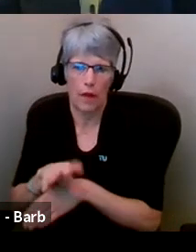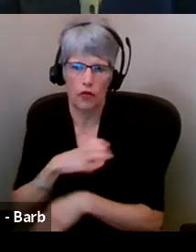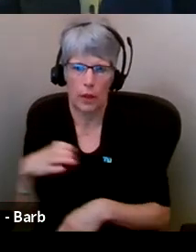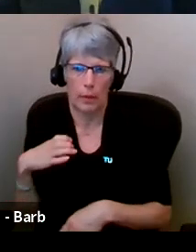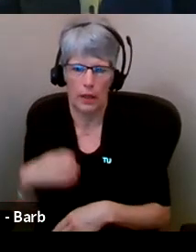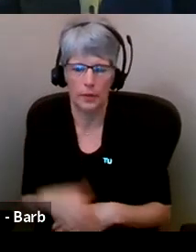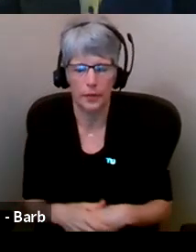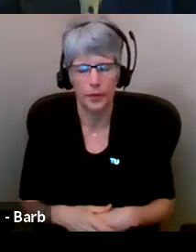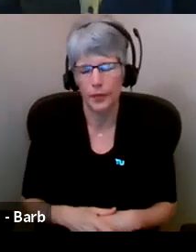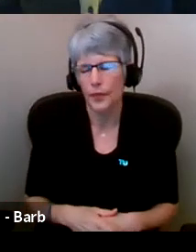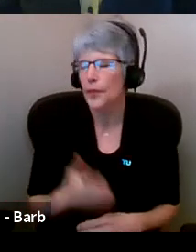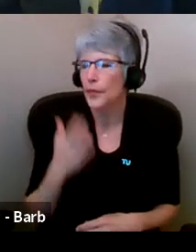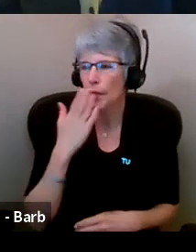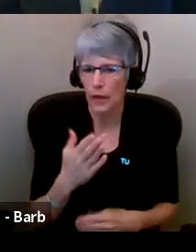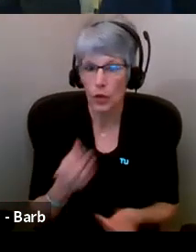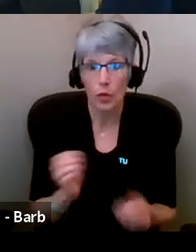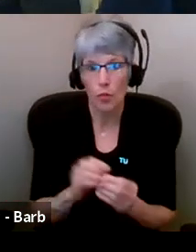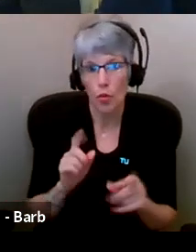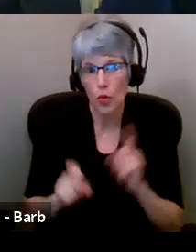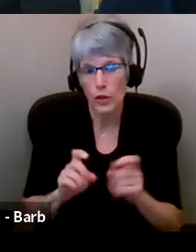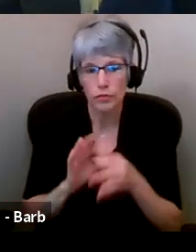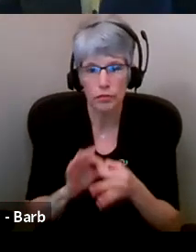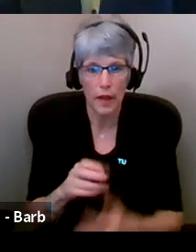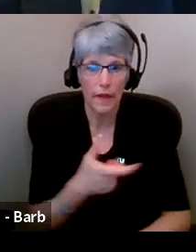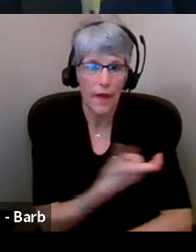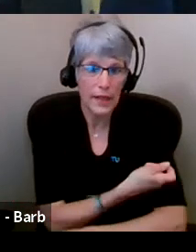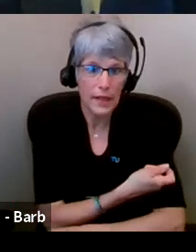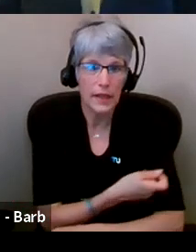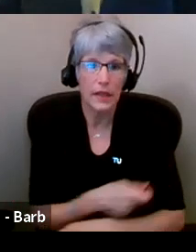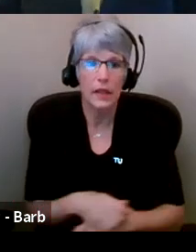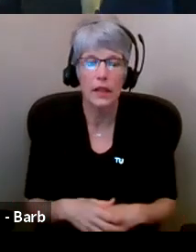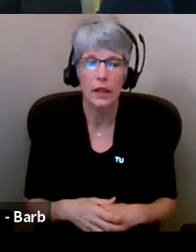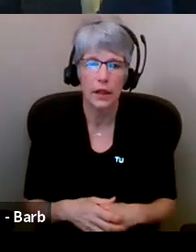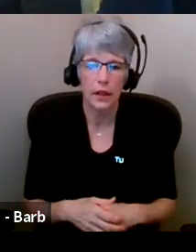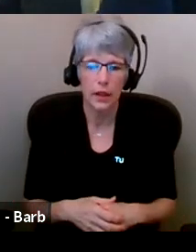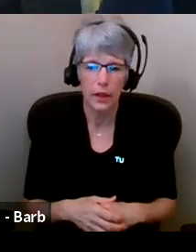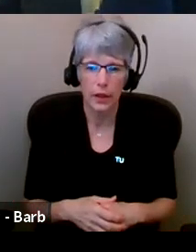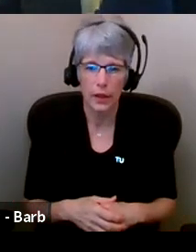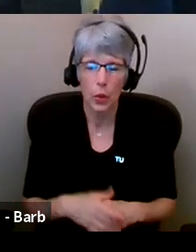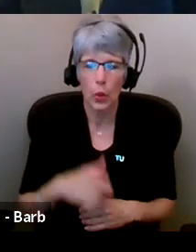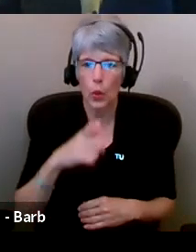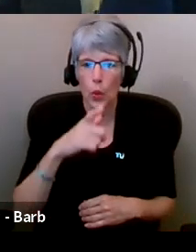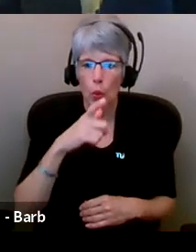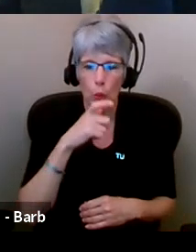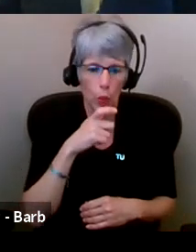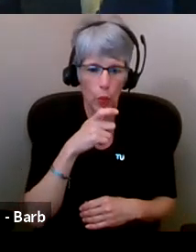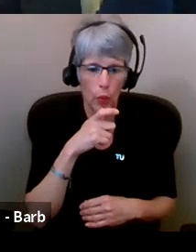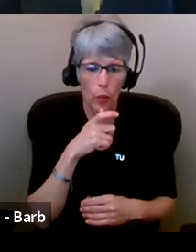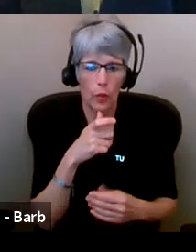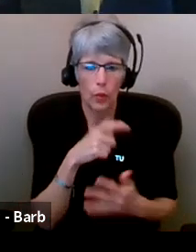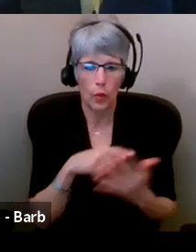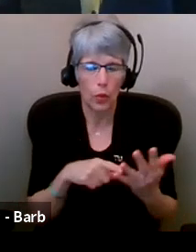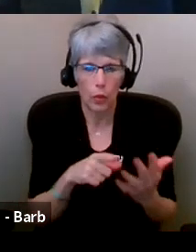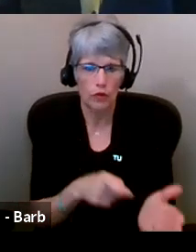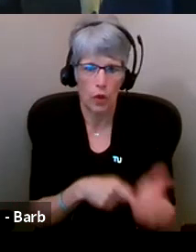Thank you. Some follow-up questions in regards to the vaccine and who falls under mandate or requirement amongst our campus